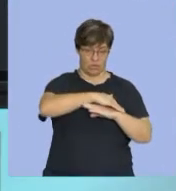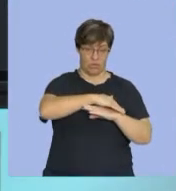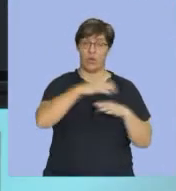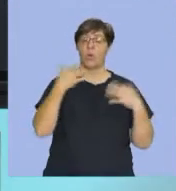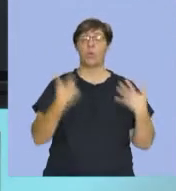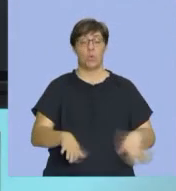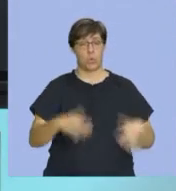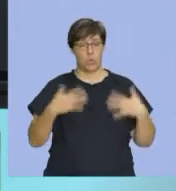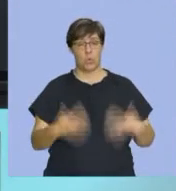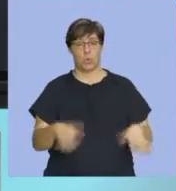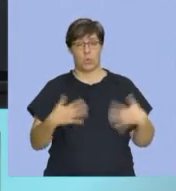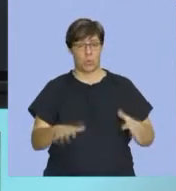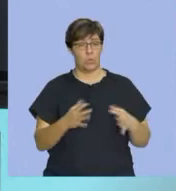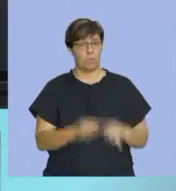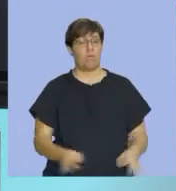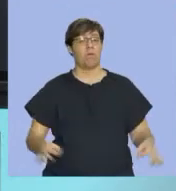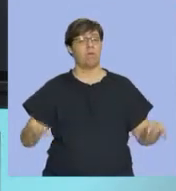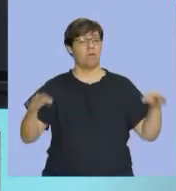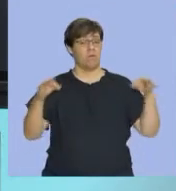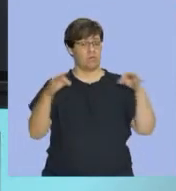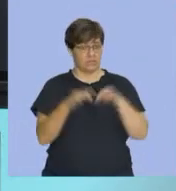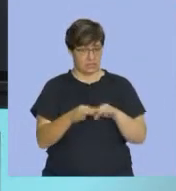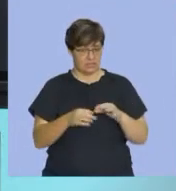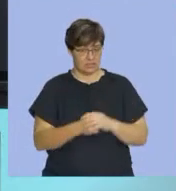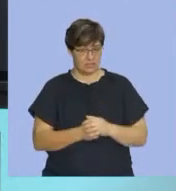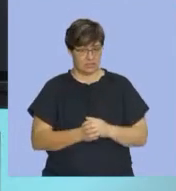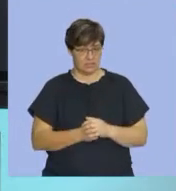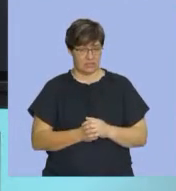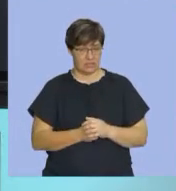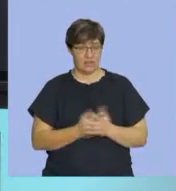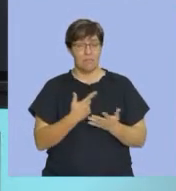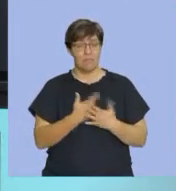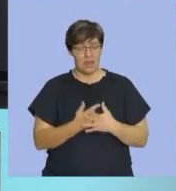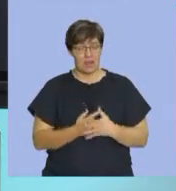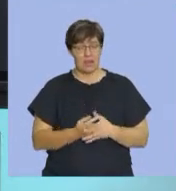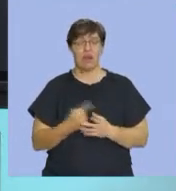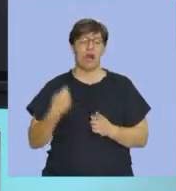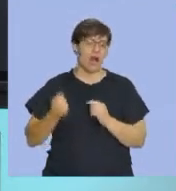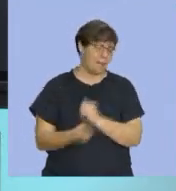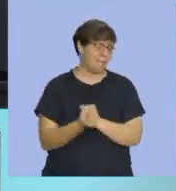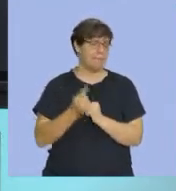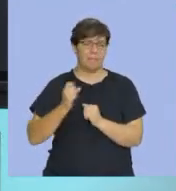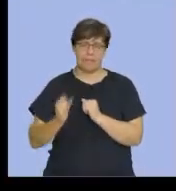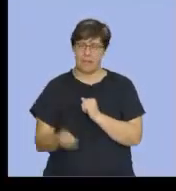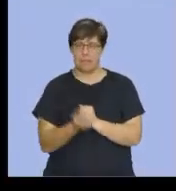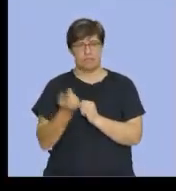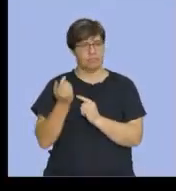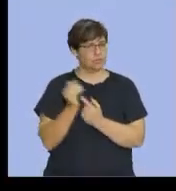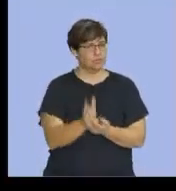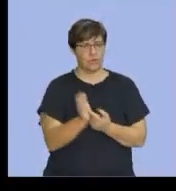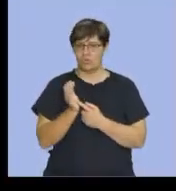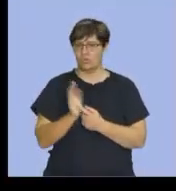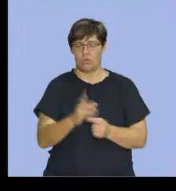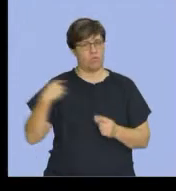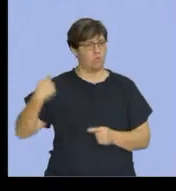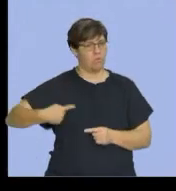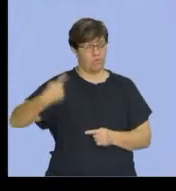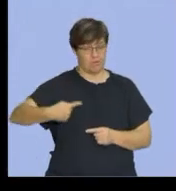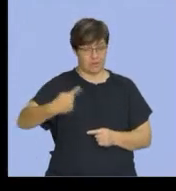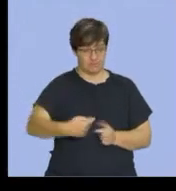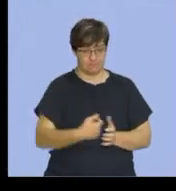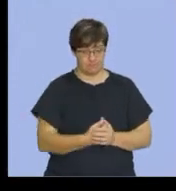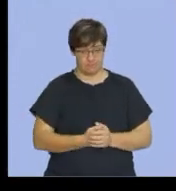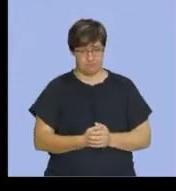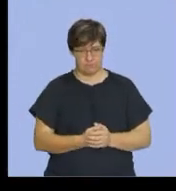very, very, very important, okay? This comes up all the time. So, this is